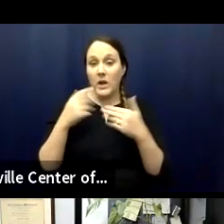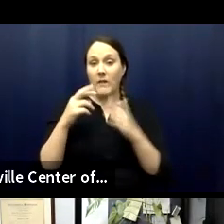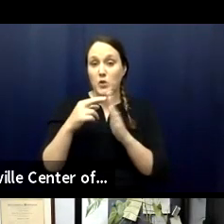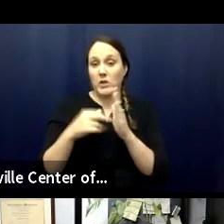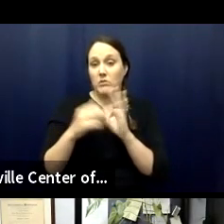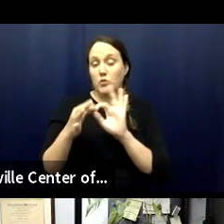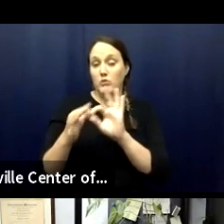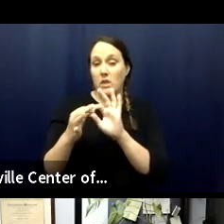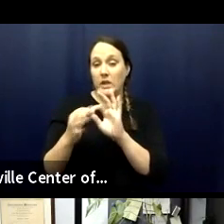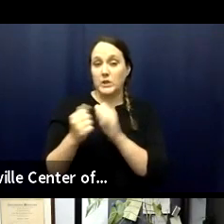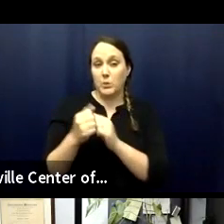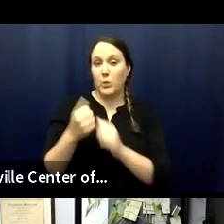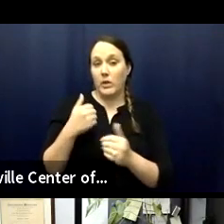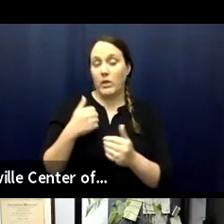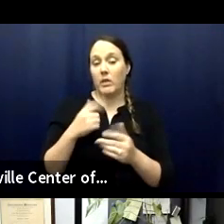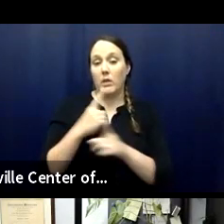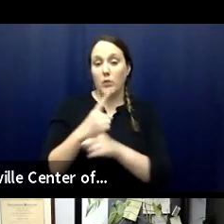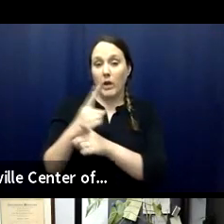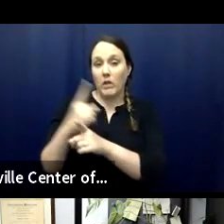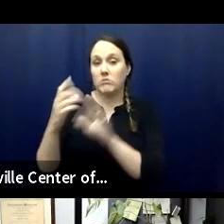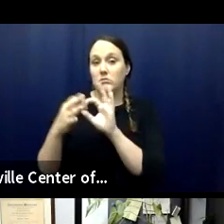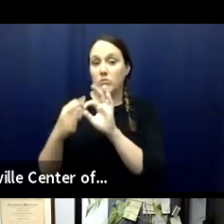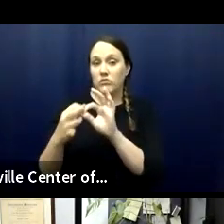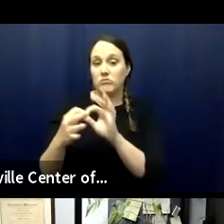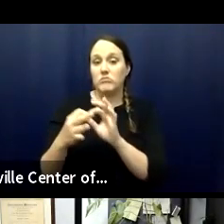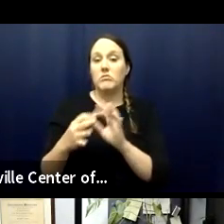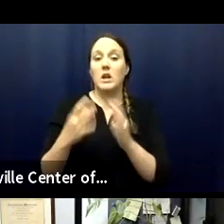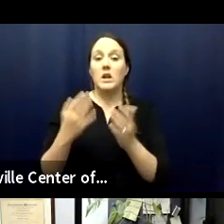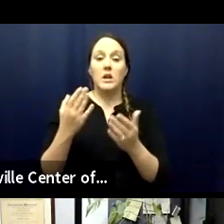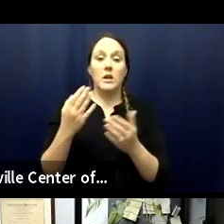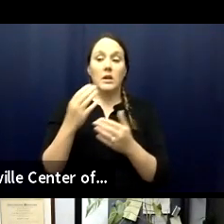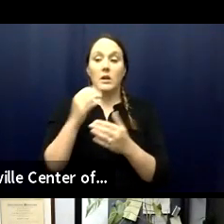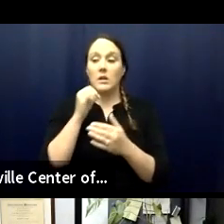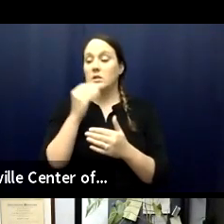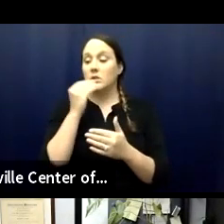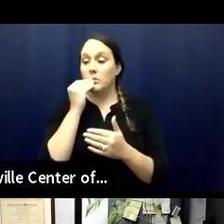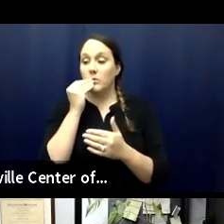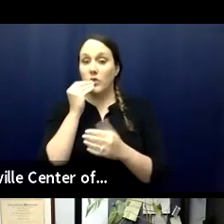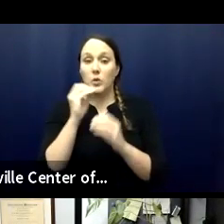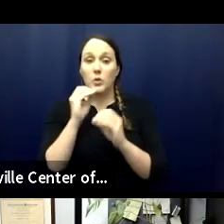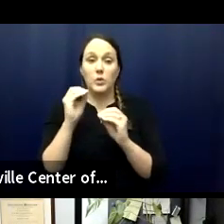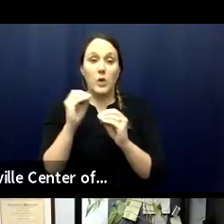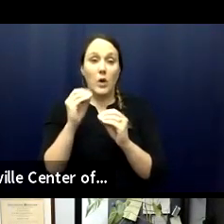relationship with or not, because if they don't have a food permit, we don't have a